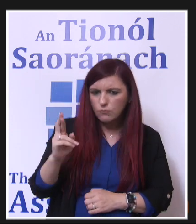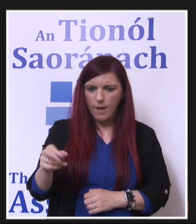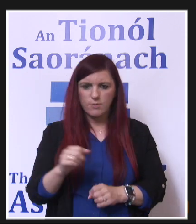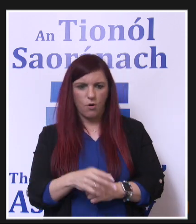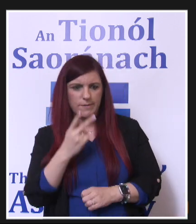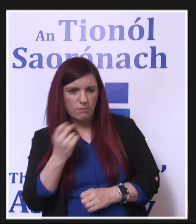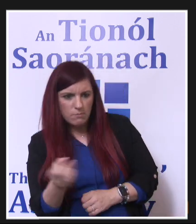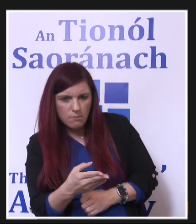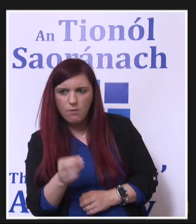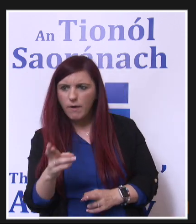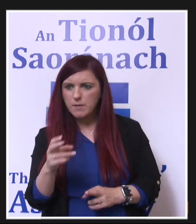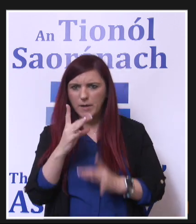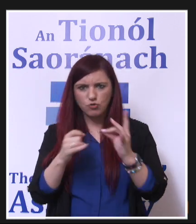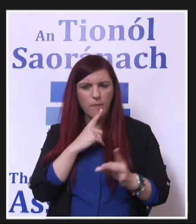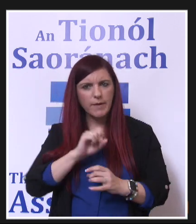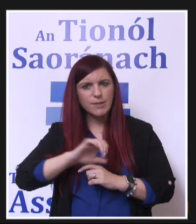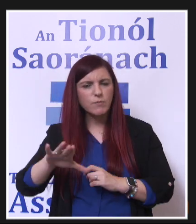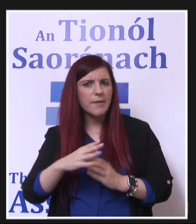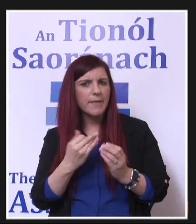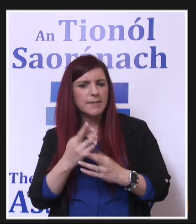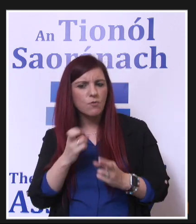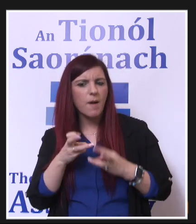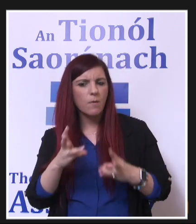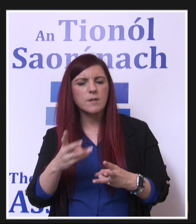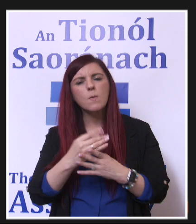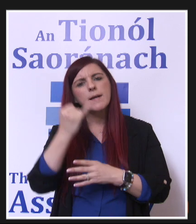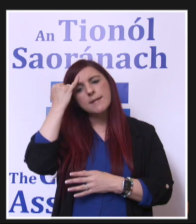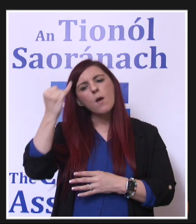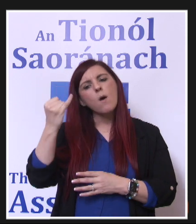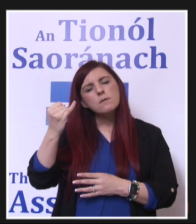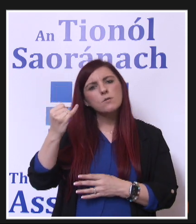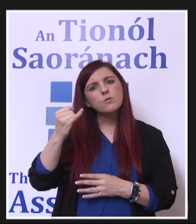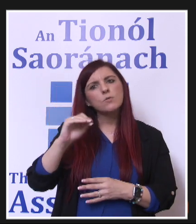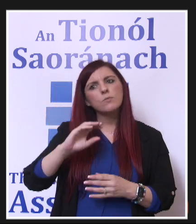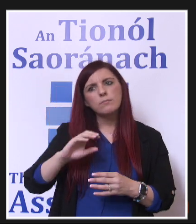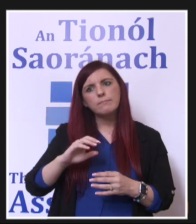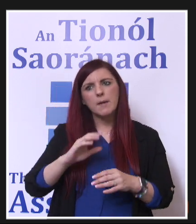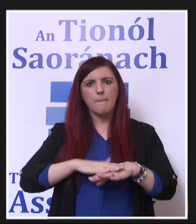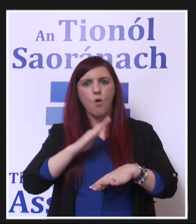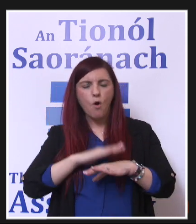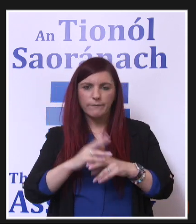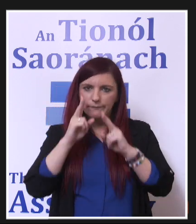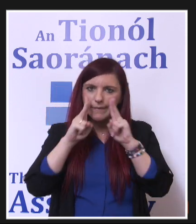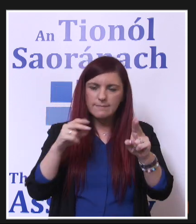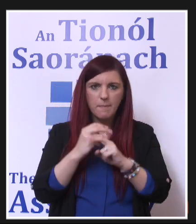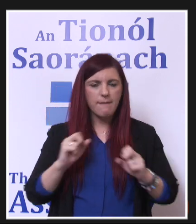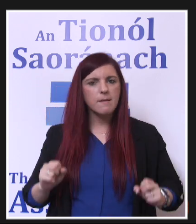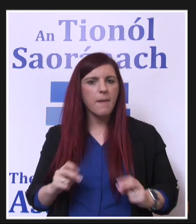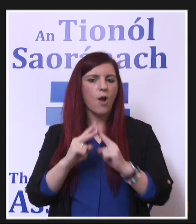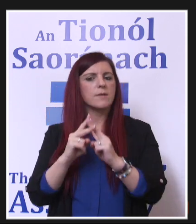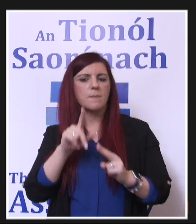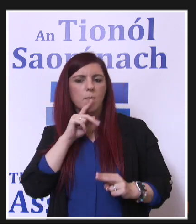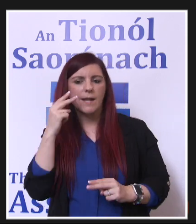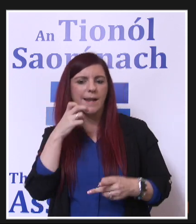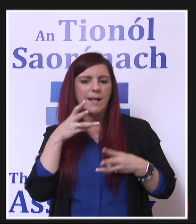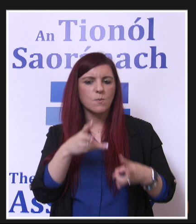maggots, So the idea was to put again a human presence in the street of Paris, and be able to reassure